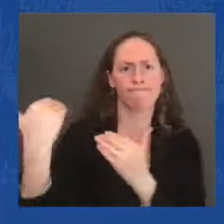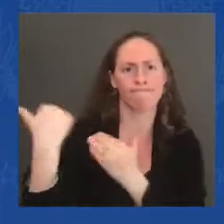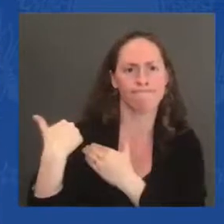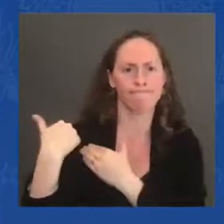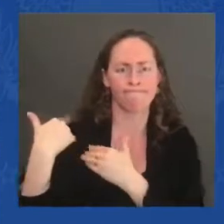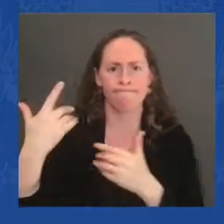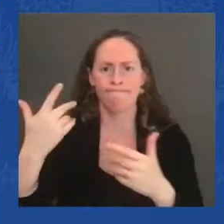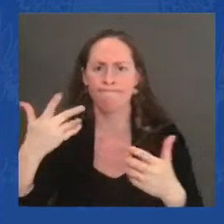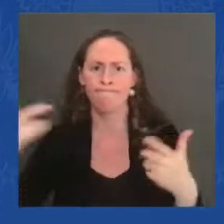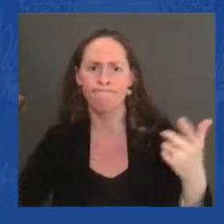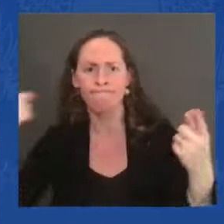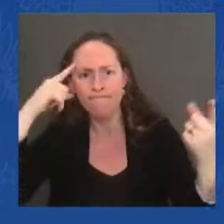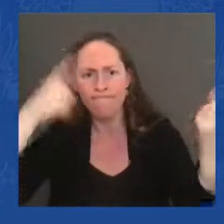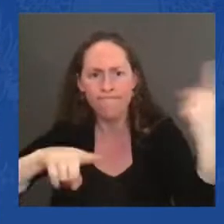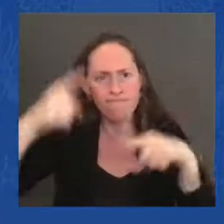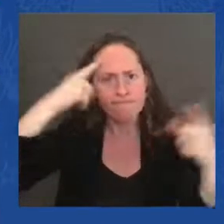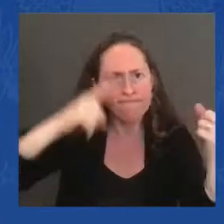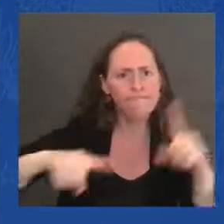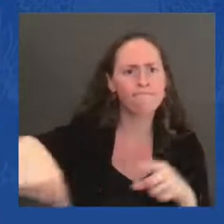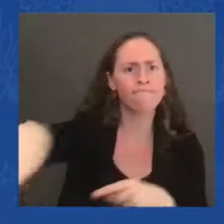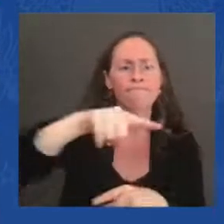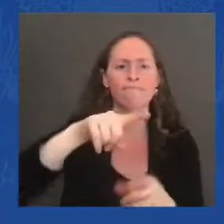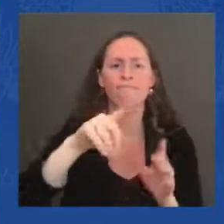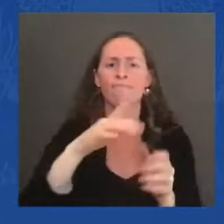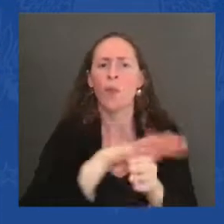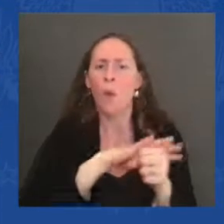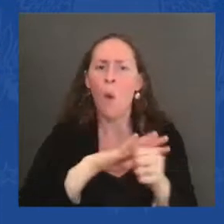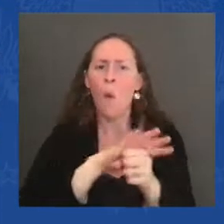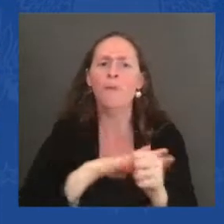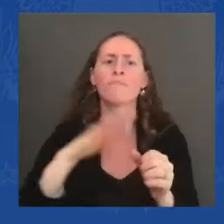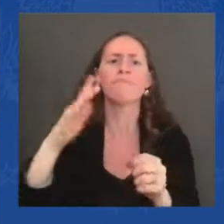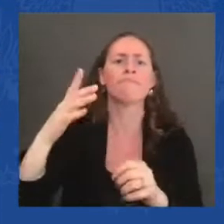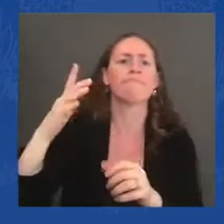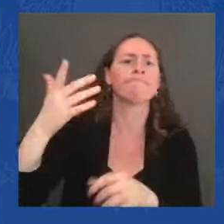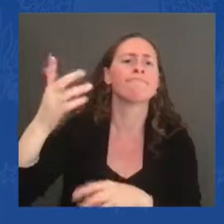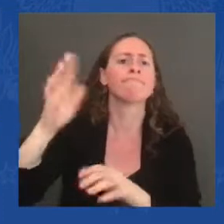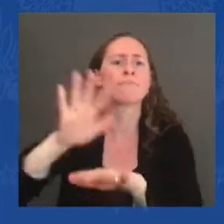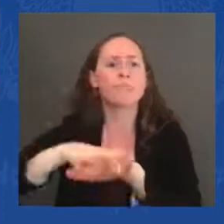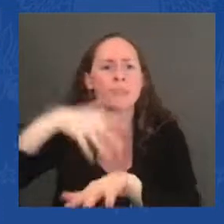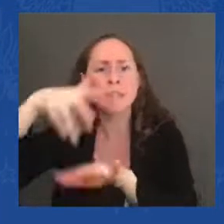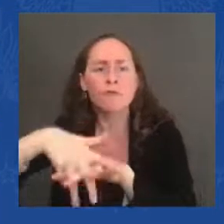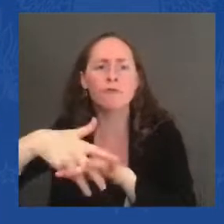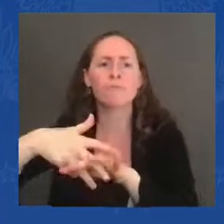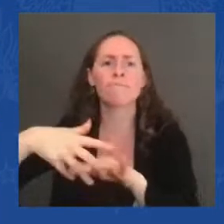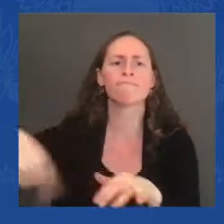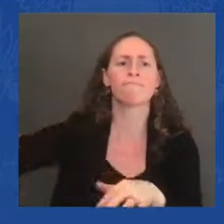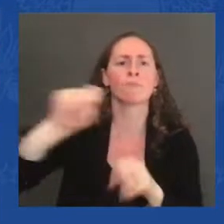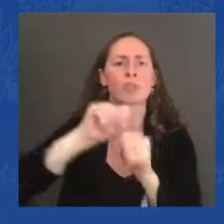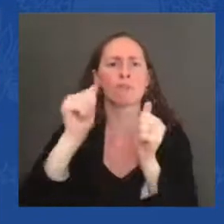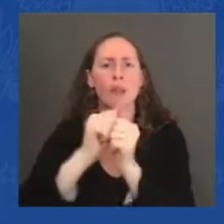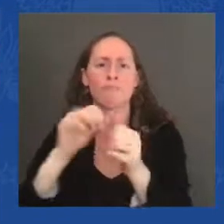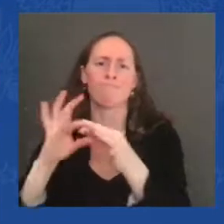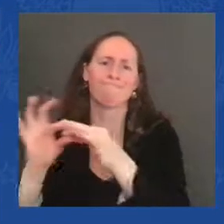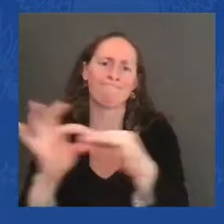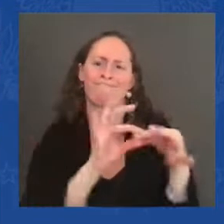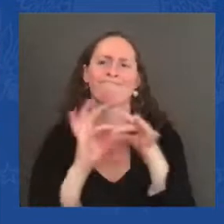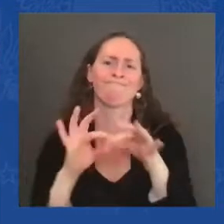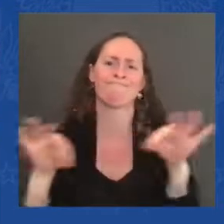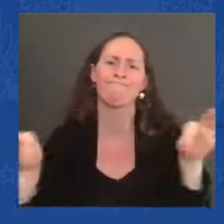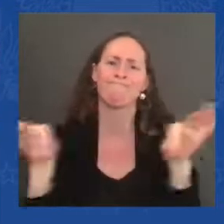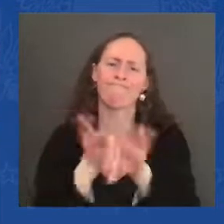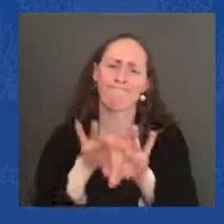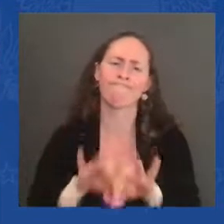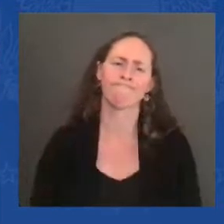critical fuels mitigation work. We do the forest health treatments that are out there. And we're trying to work, as you said, to improve